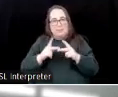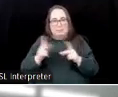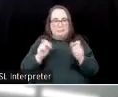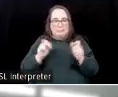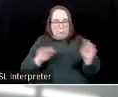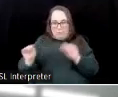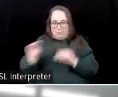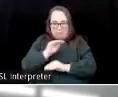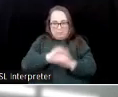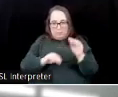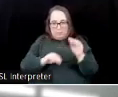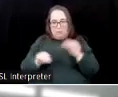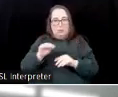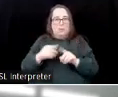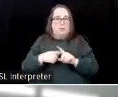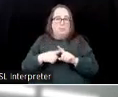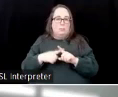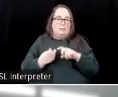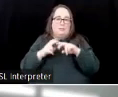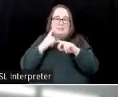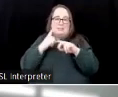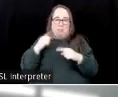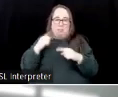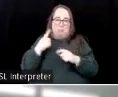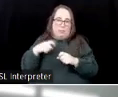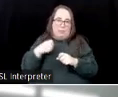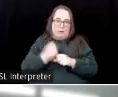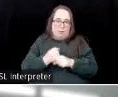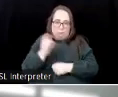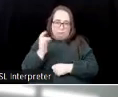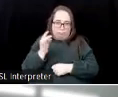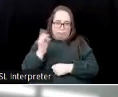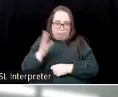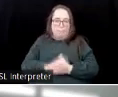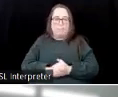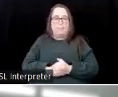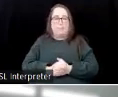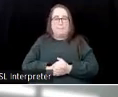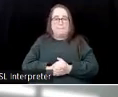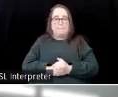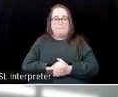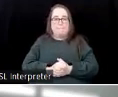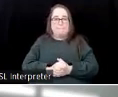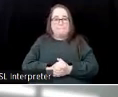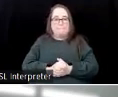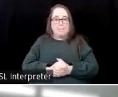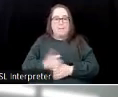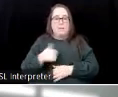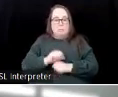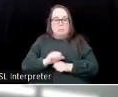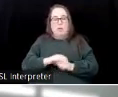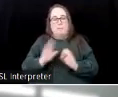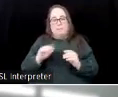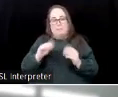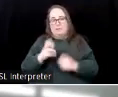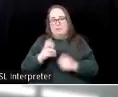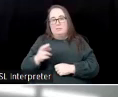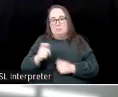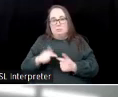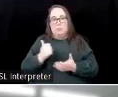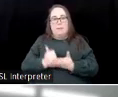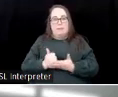places. The rent increases of the last year have been very extreme. So we've been working on providing resources to